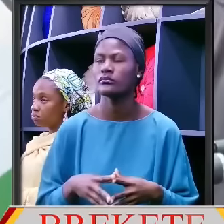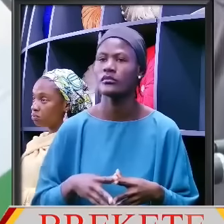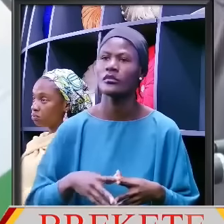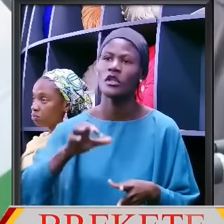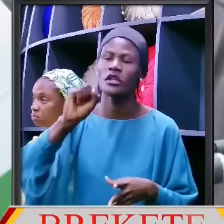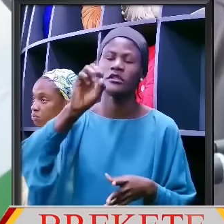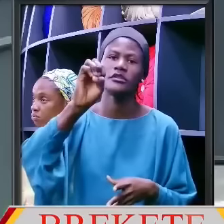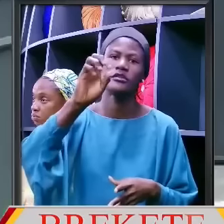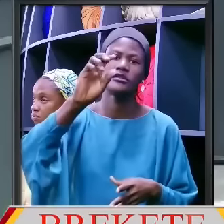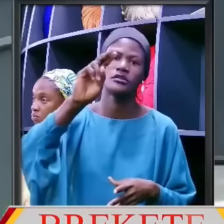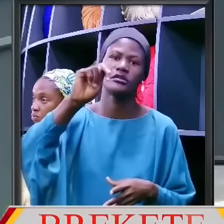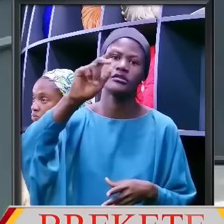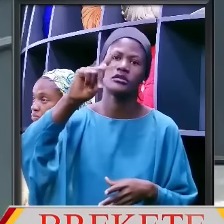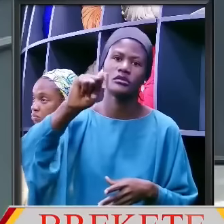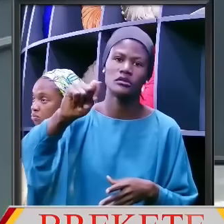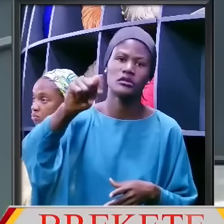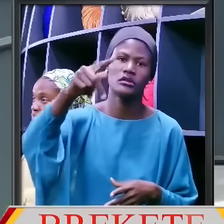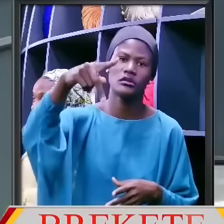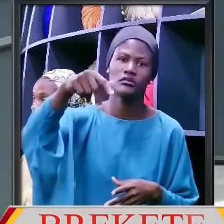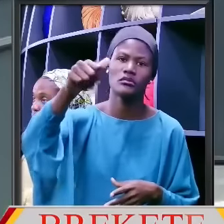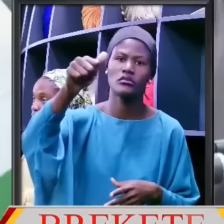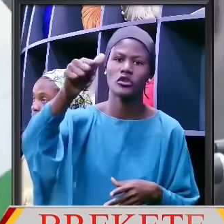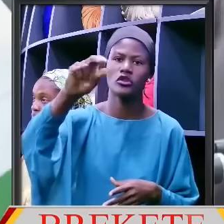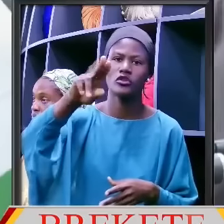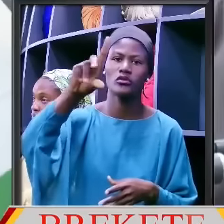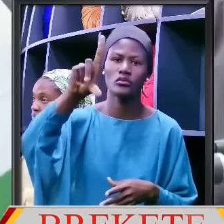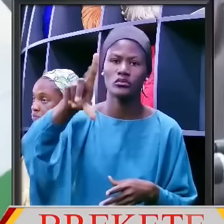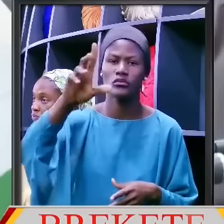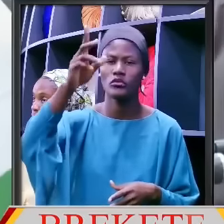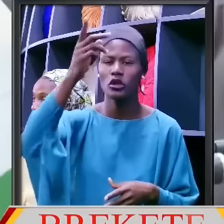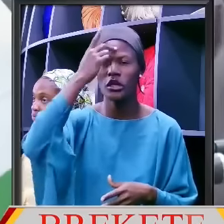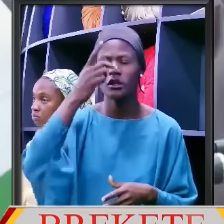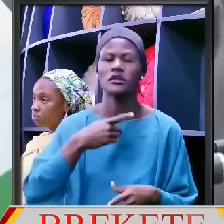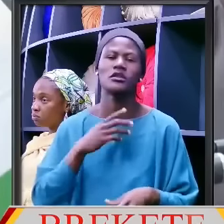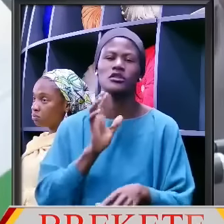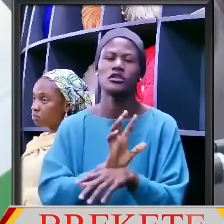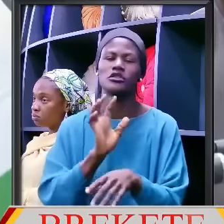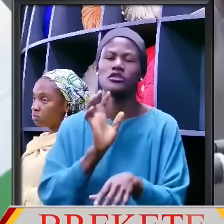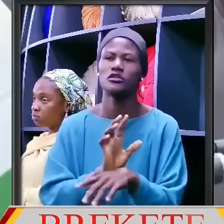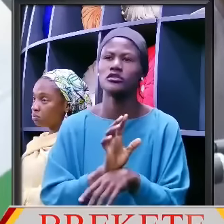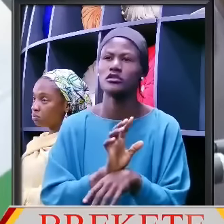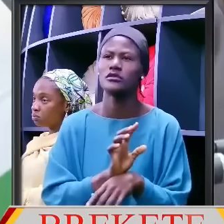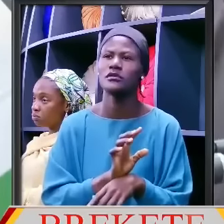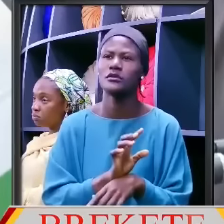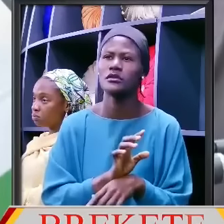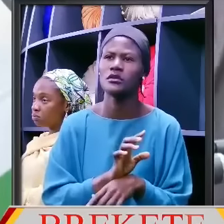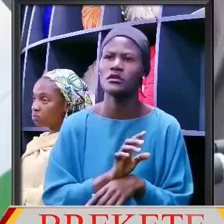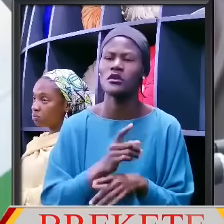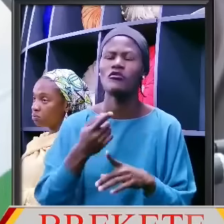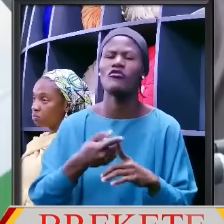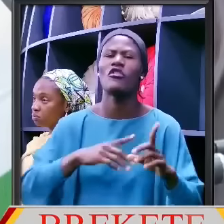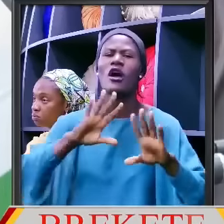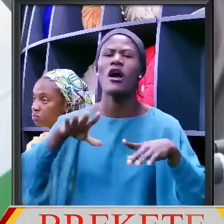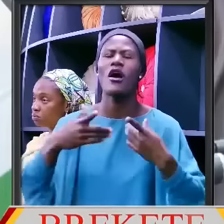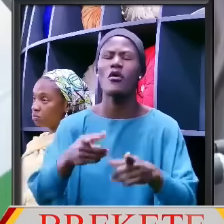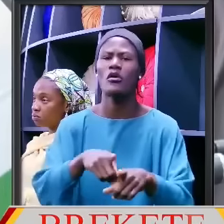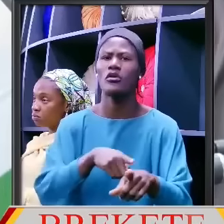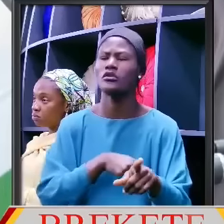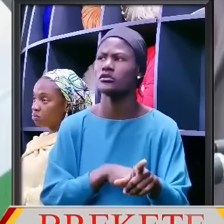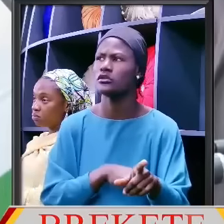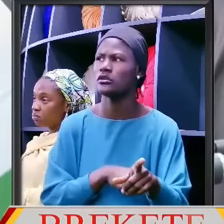St. Paul Catholic Church, Ozomum Babo, Ezeagu local government. And he be parish priest of that parish for how